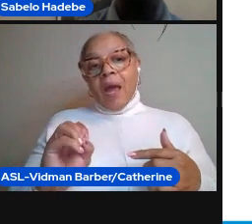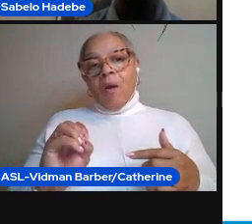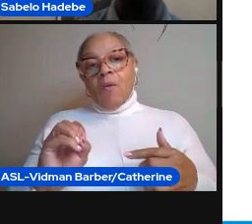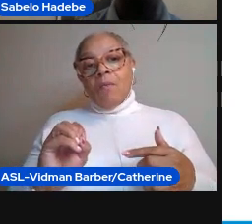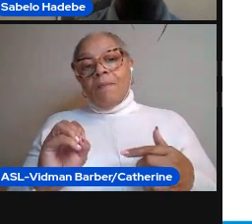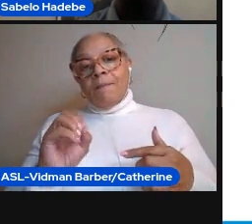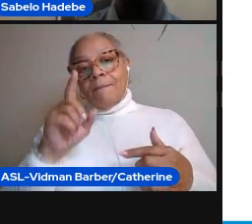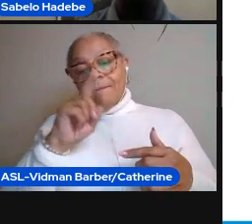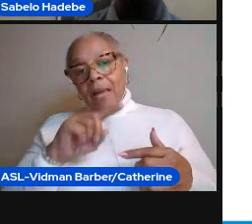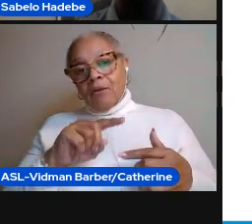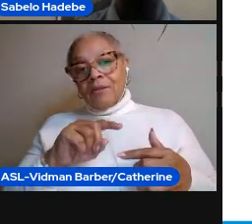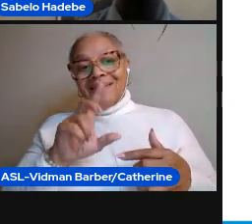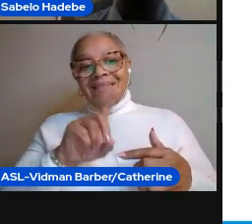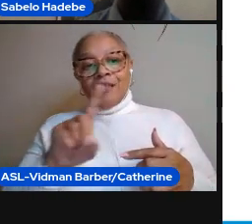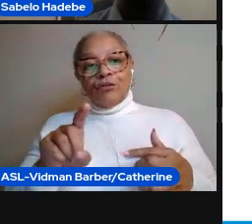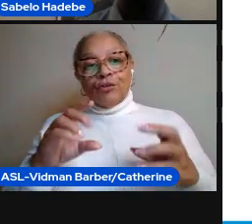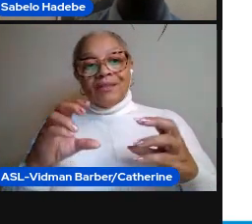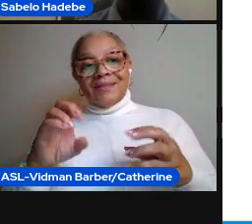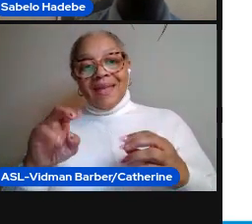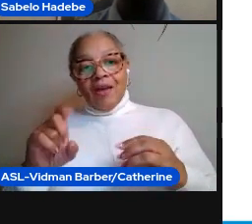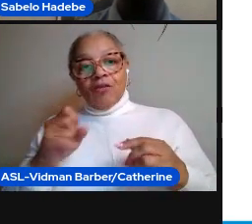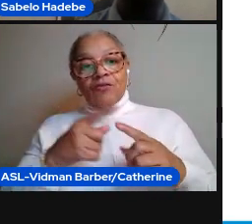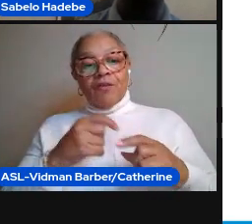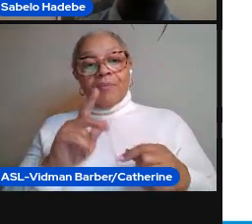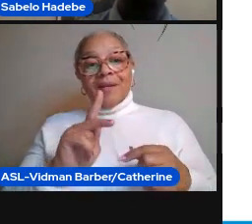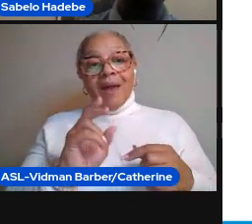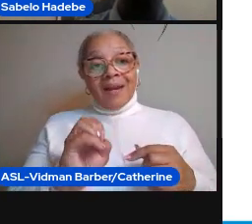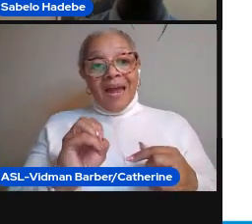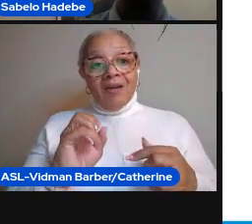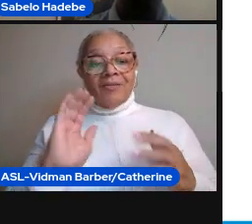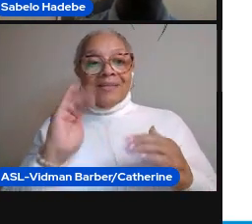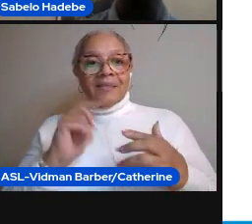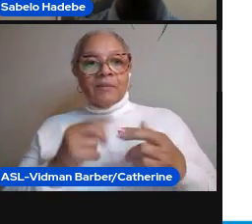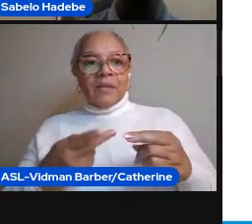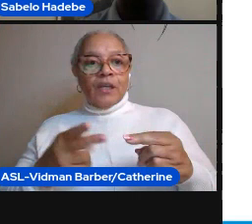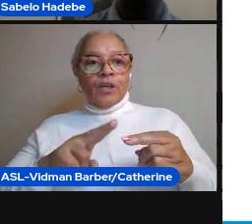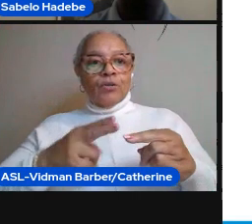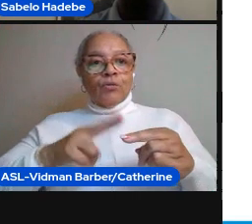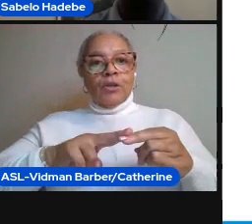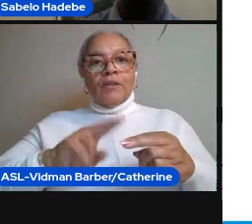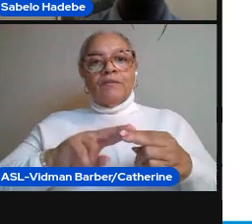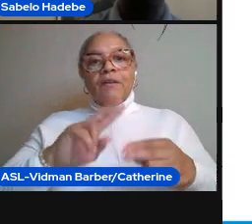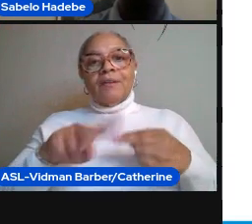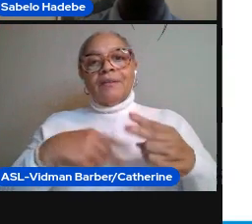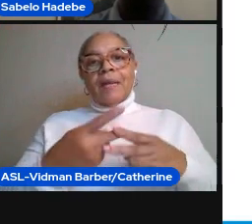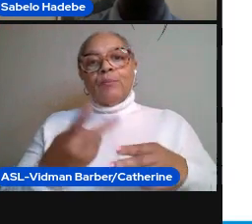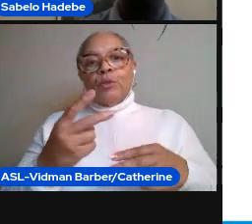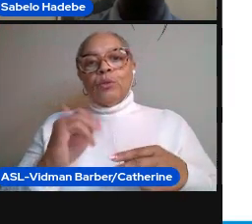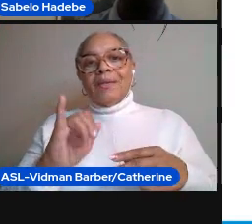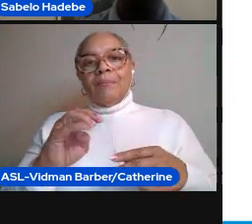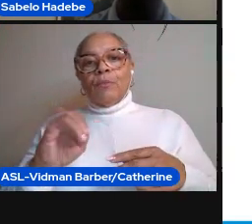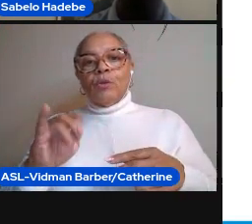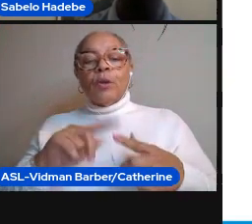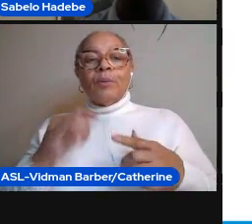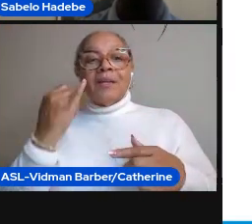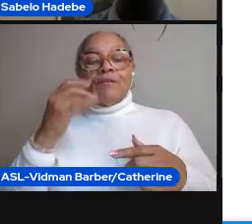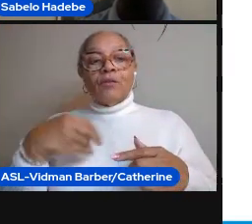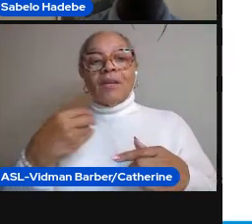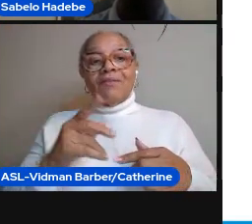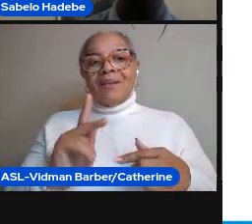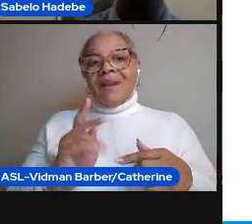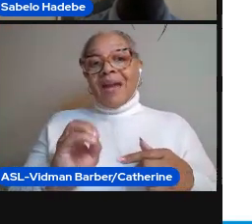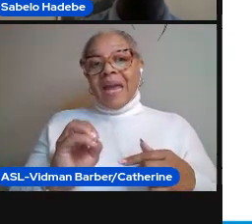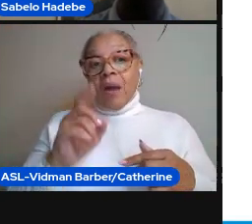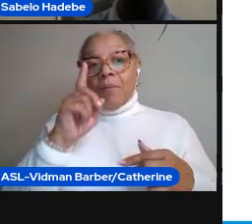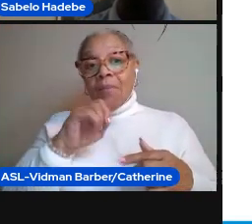dendritic cells from knockouts, they seem to have this increase in type 2 immunity. But if you give the knockout the wild type dendritic